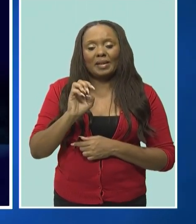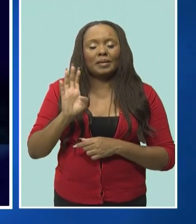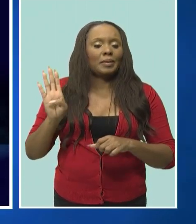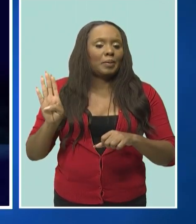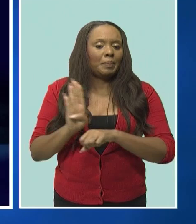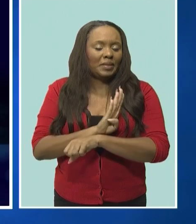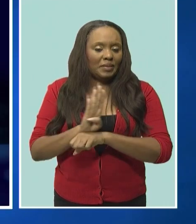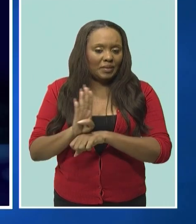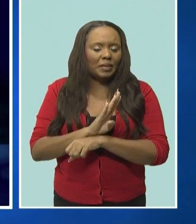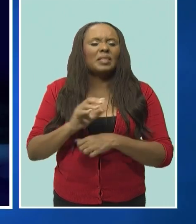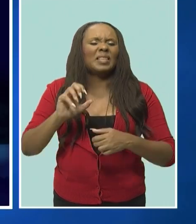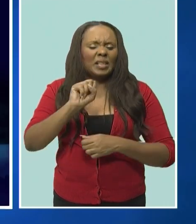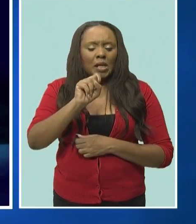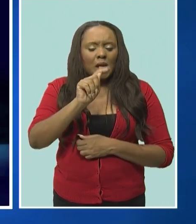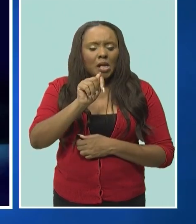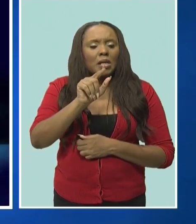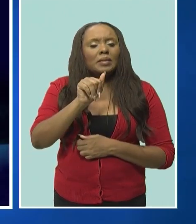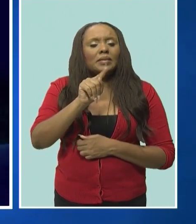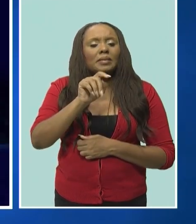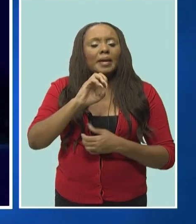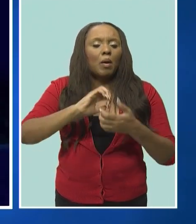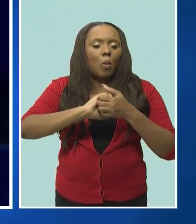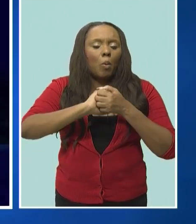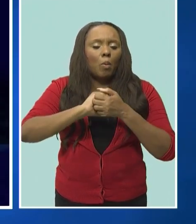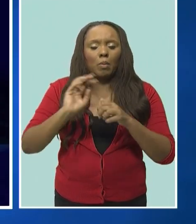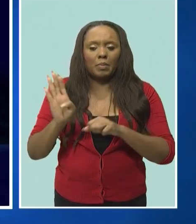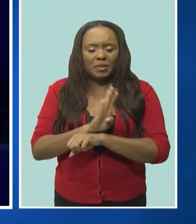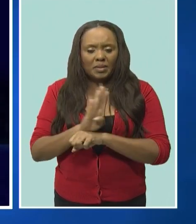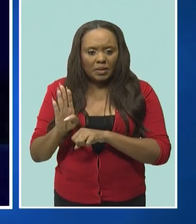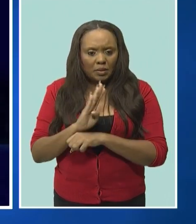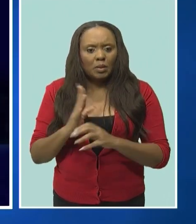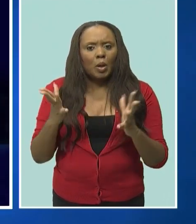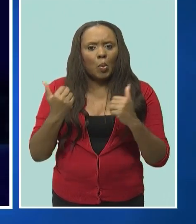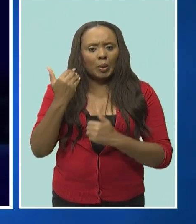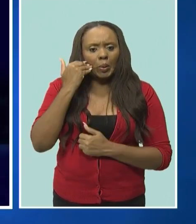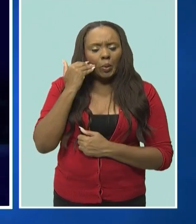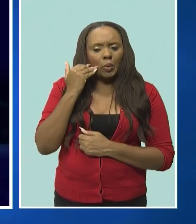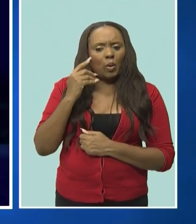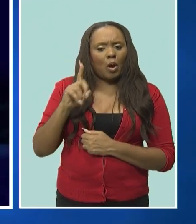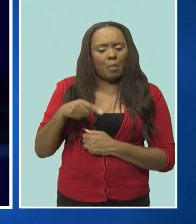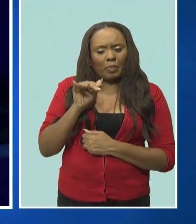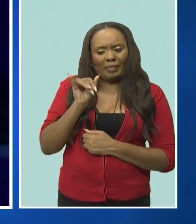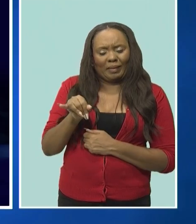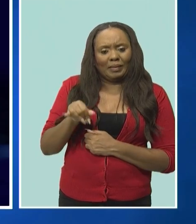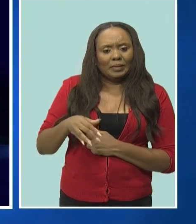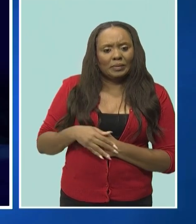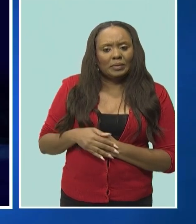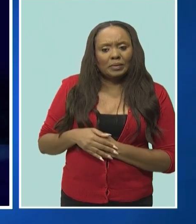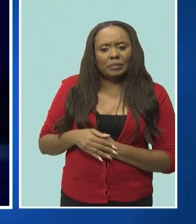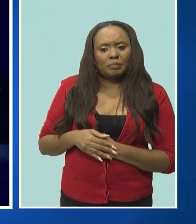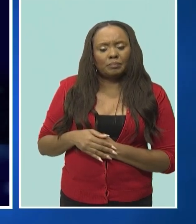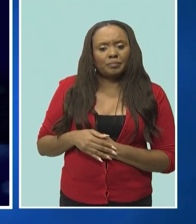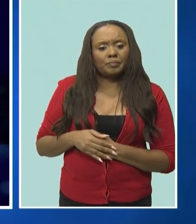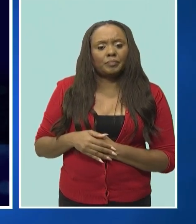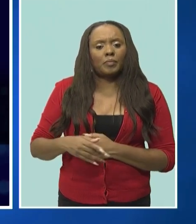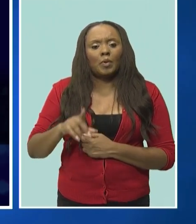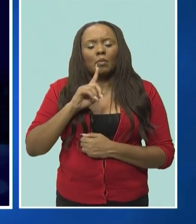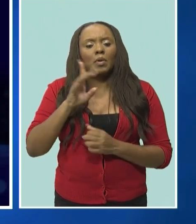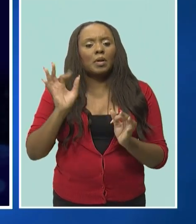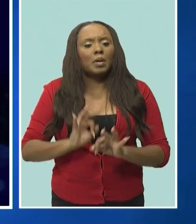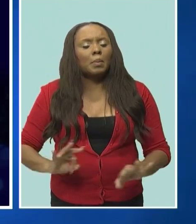in looking at those reforms. What will be important for us to hear about will